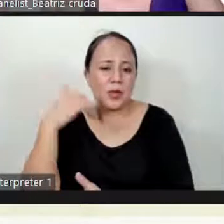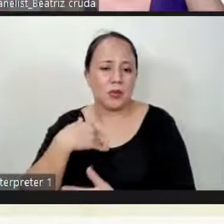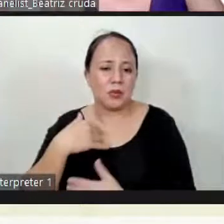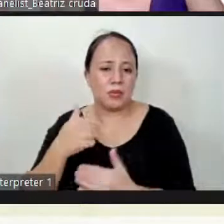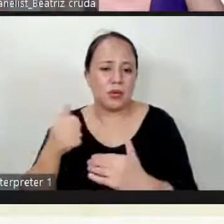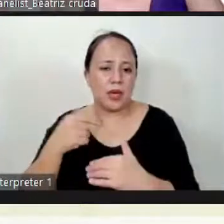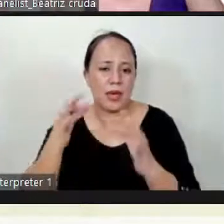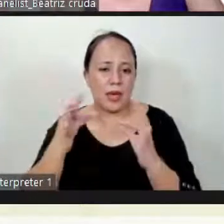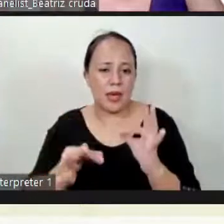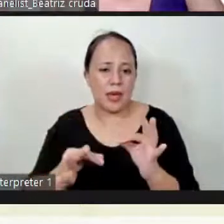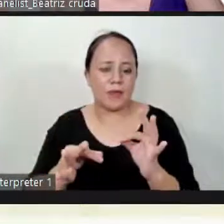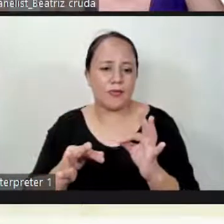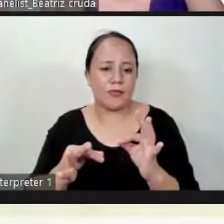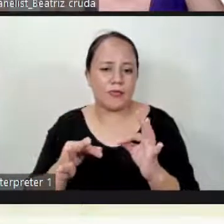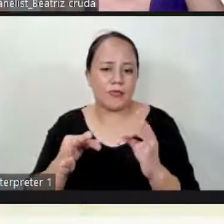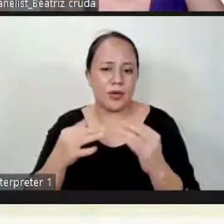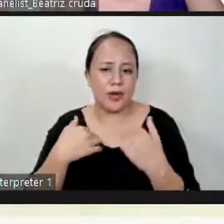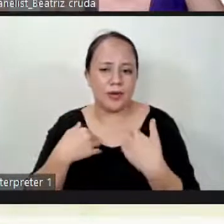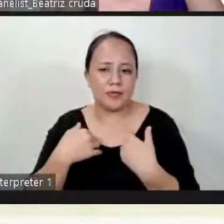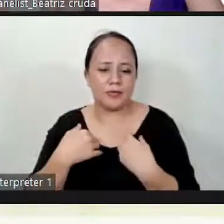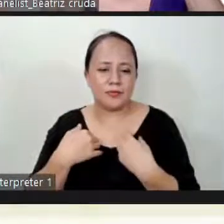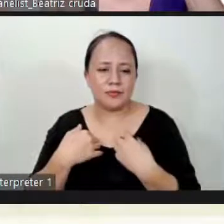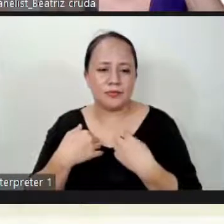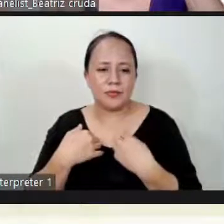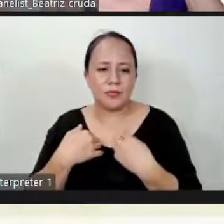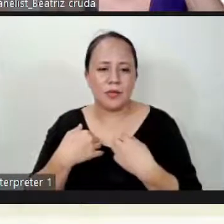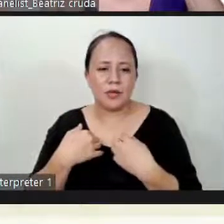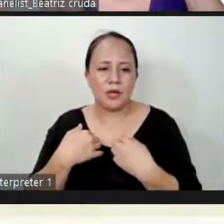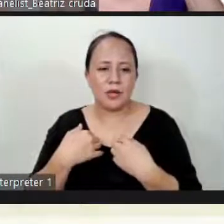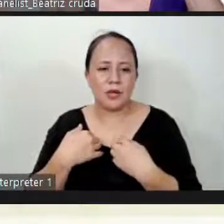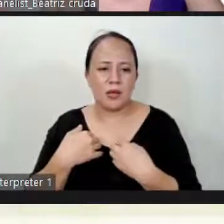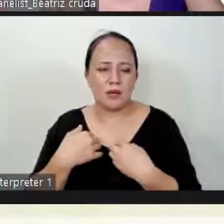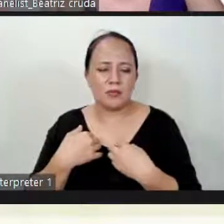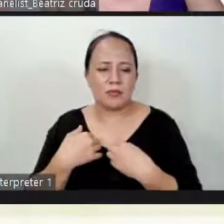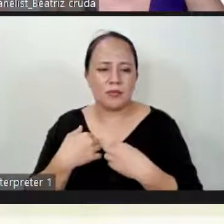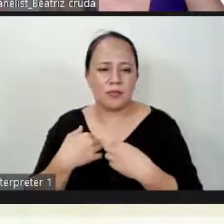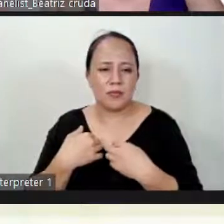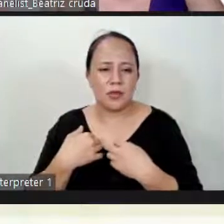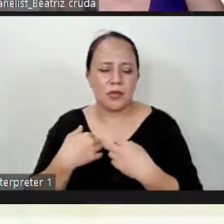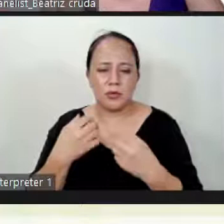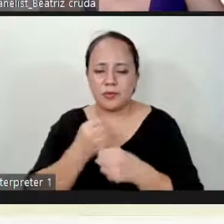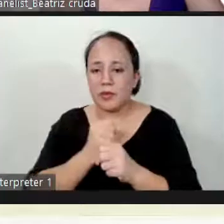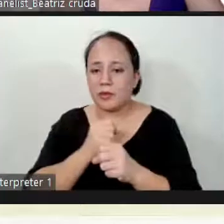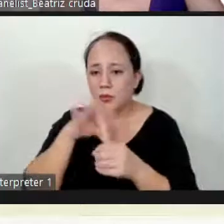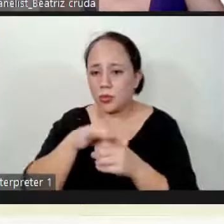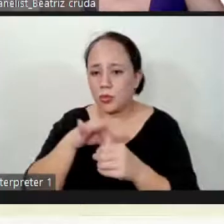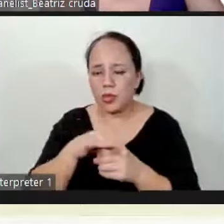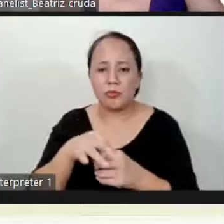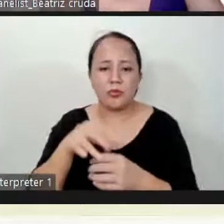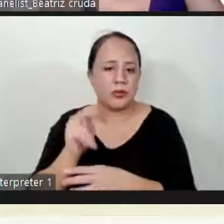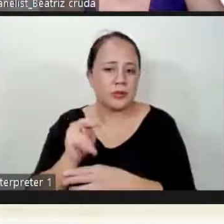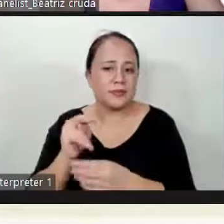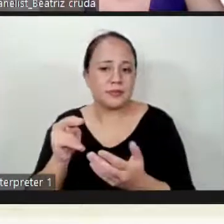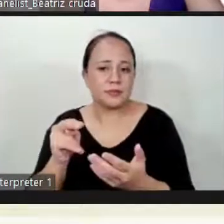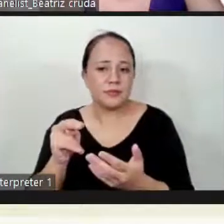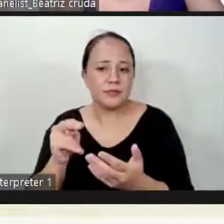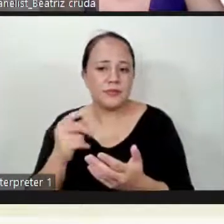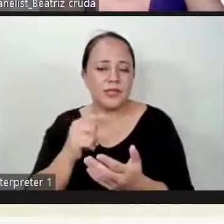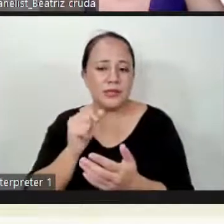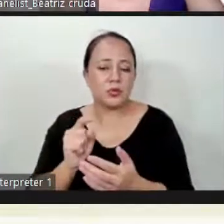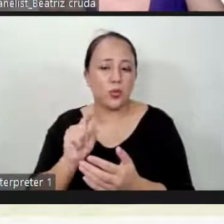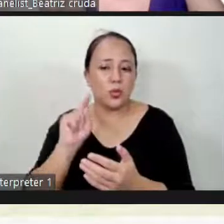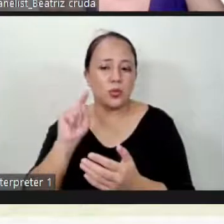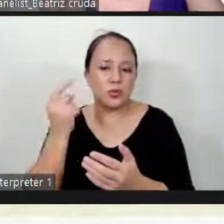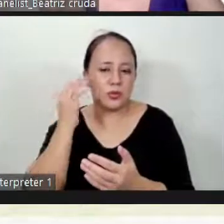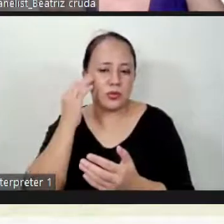when we are about to start programs. And we need this not just to